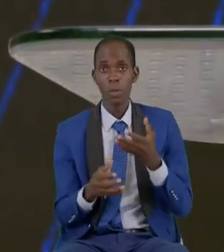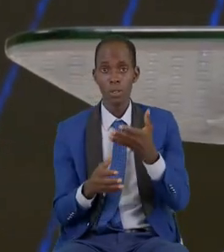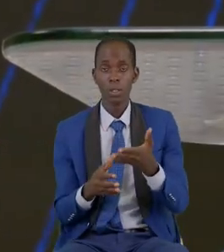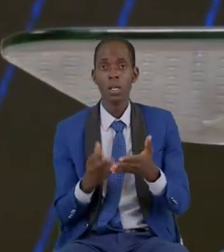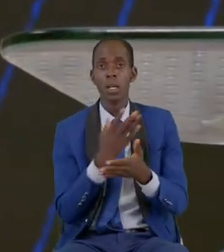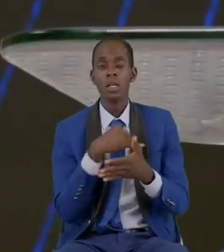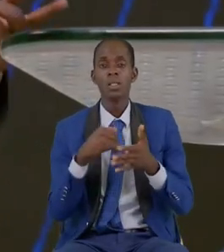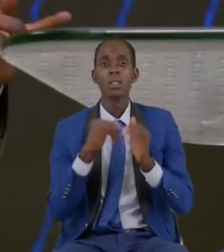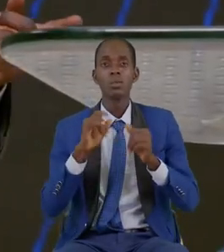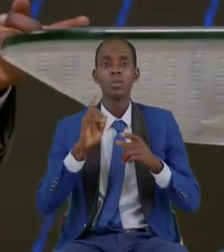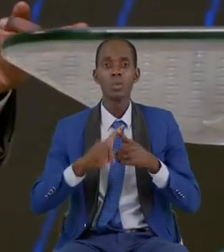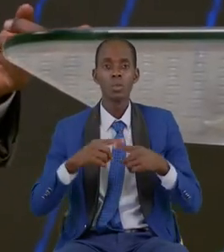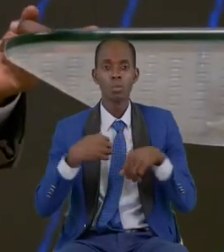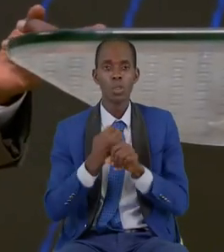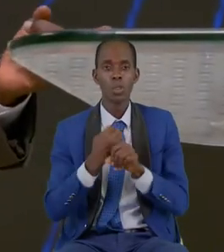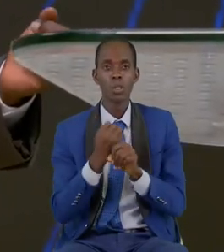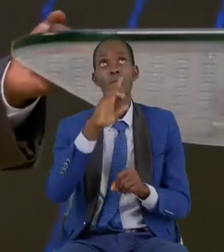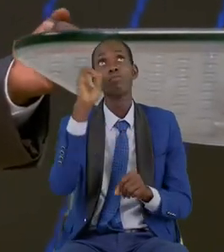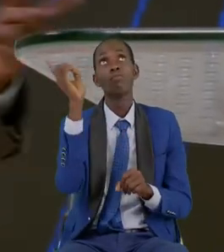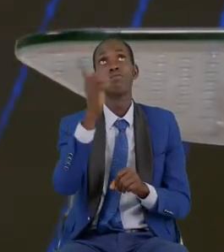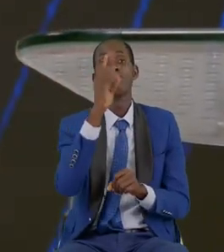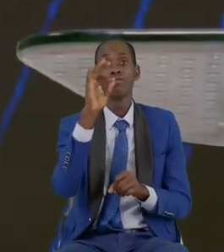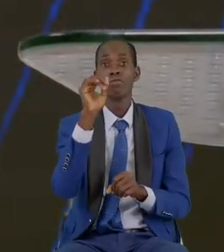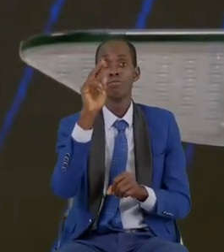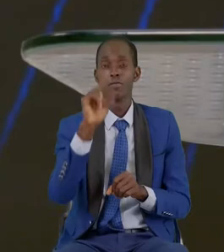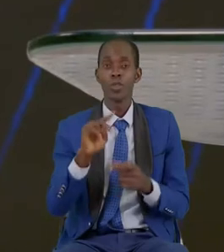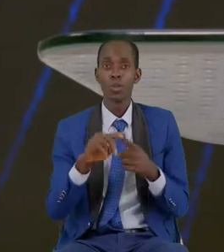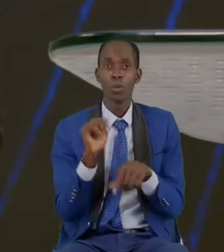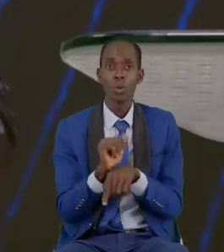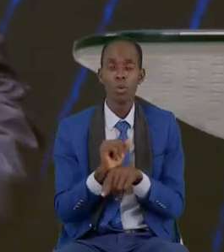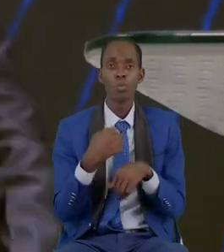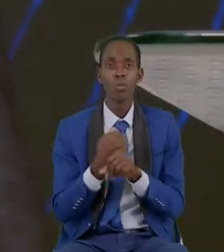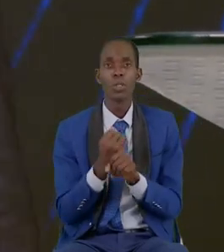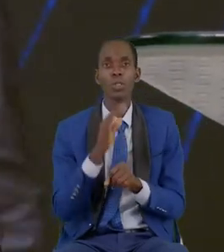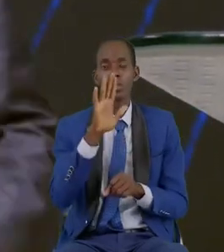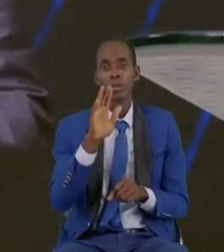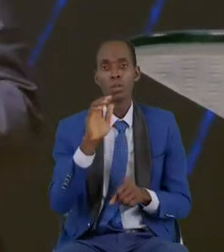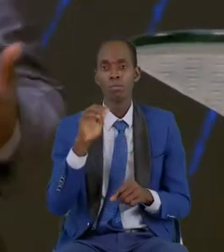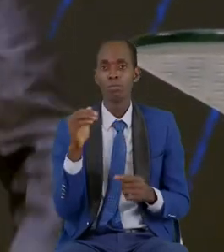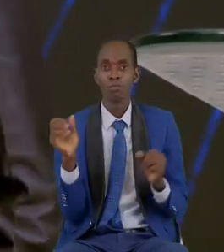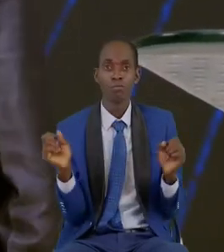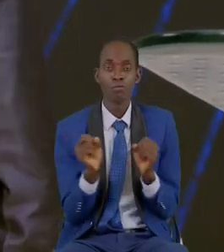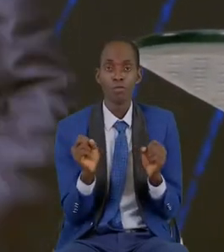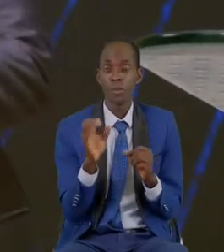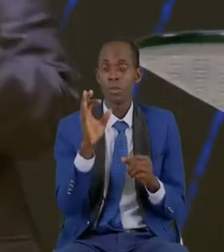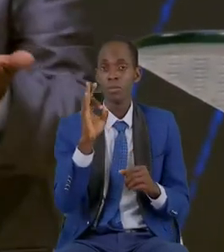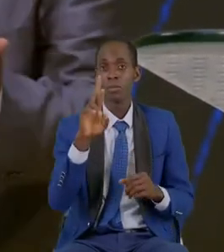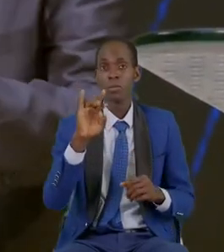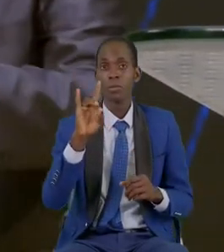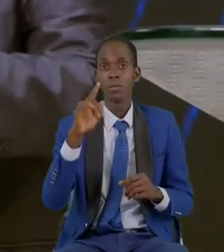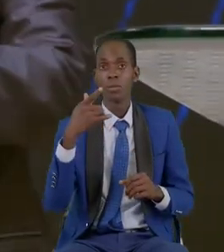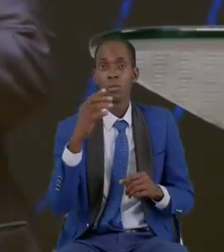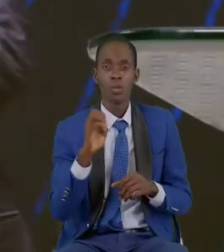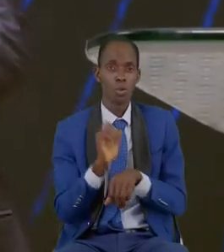turn your fan, it's able to cool your fridge, it's able to make your cooker hot. But